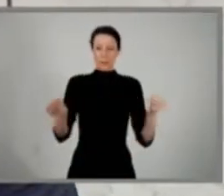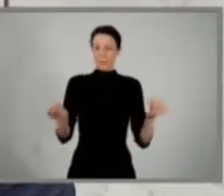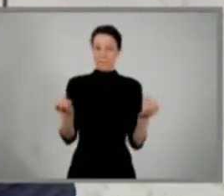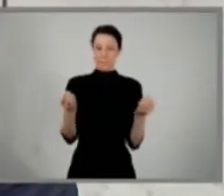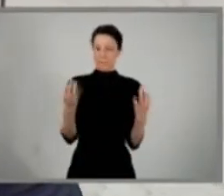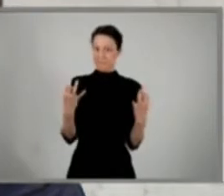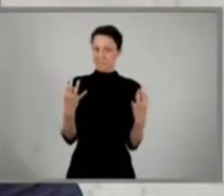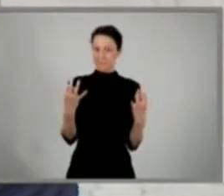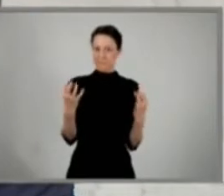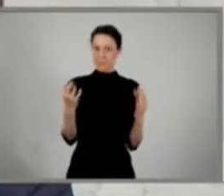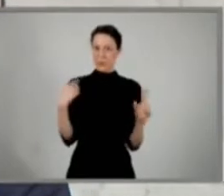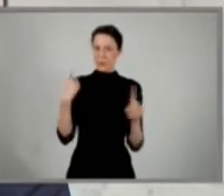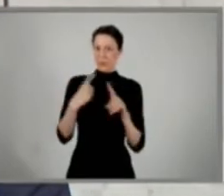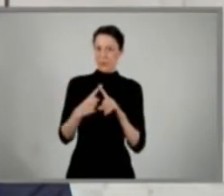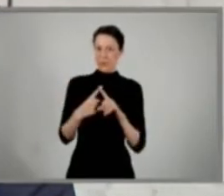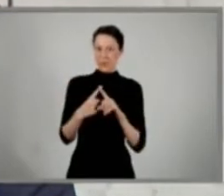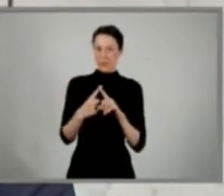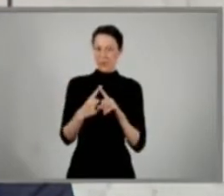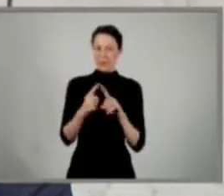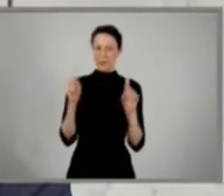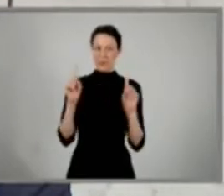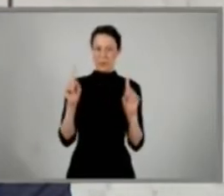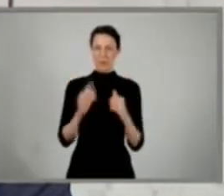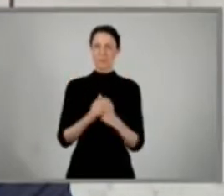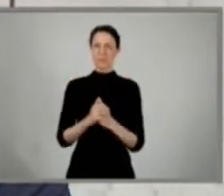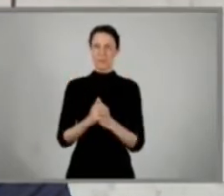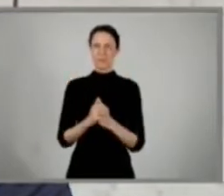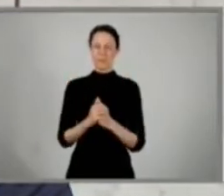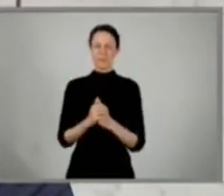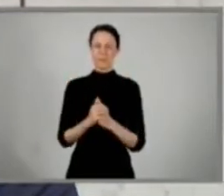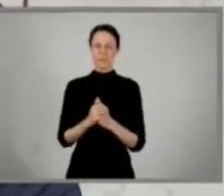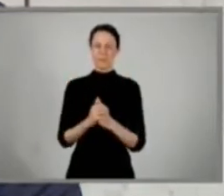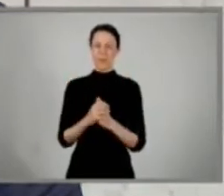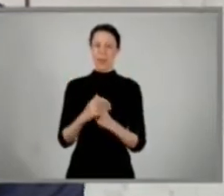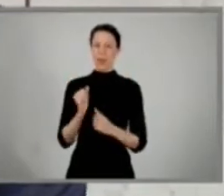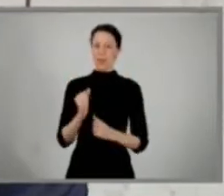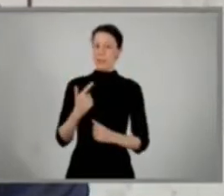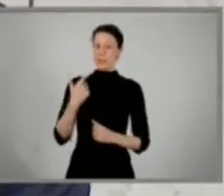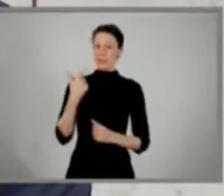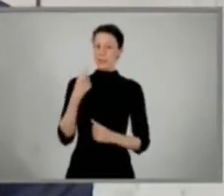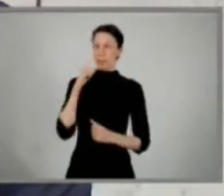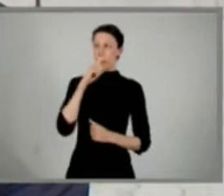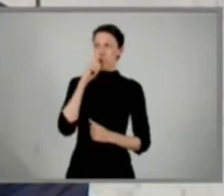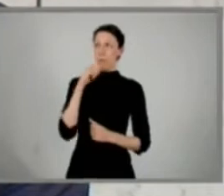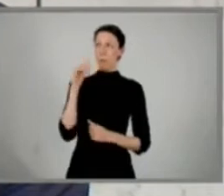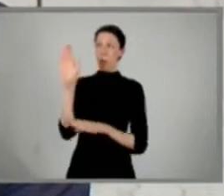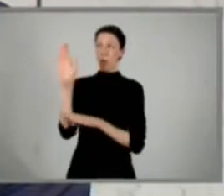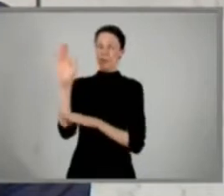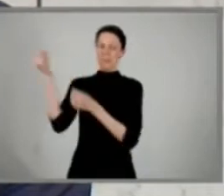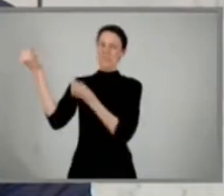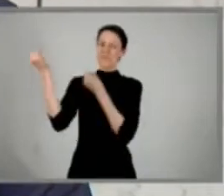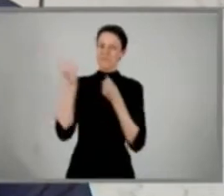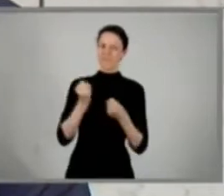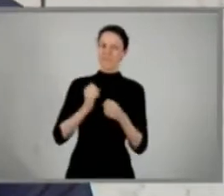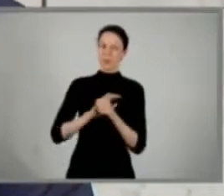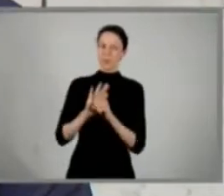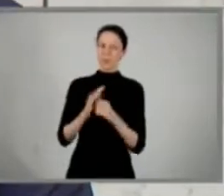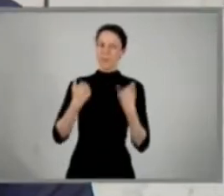7 international cases. And as Dr. Finkel reminds me, and as Professor Kelly, when you're identifying